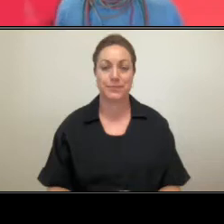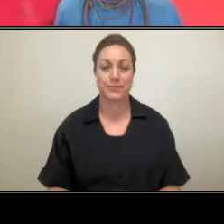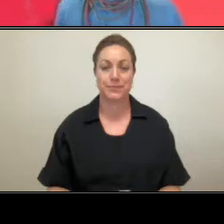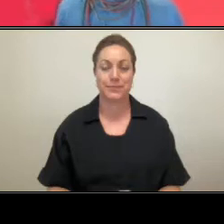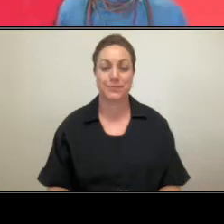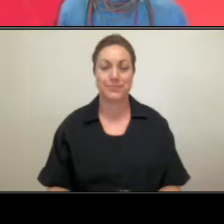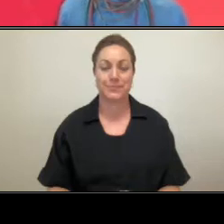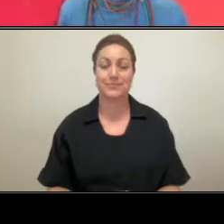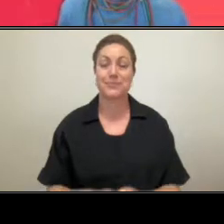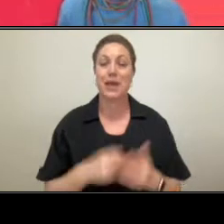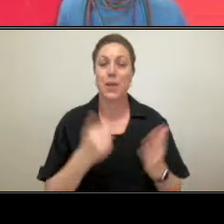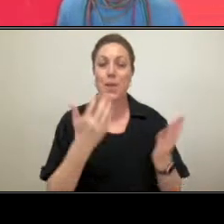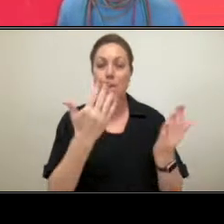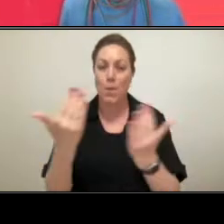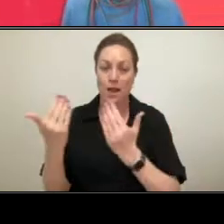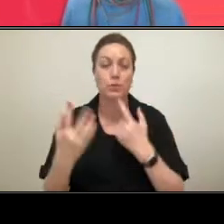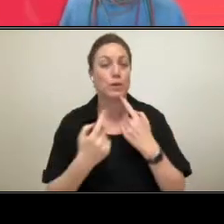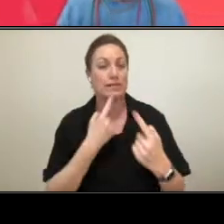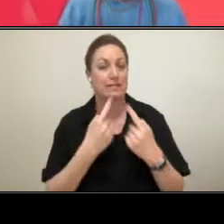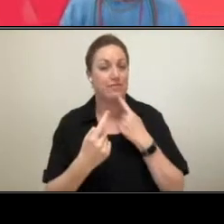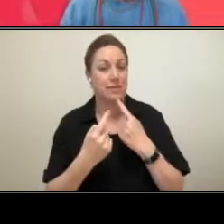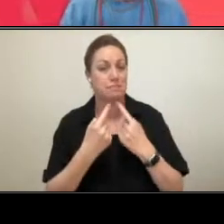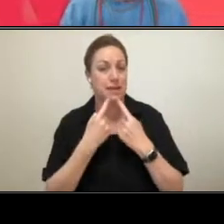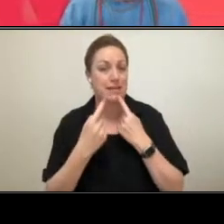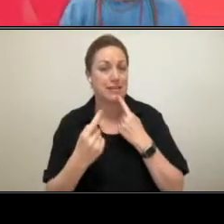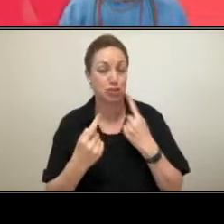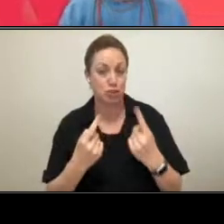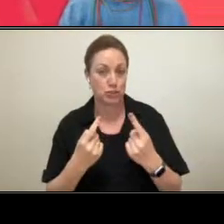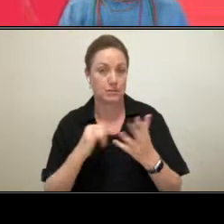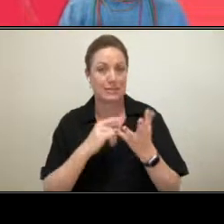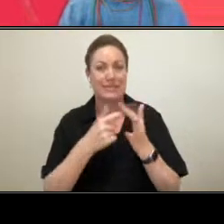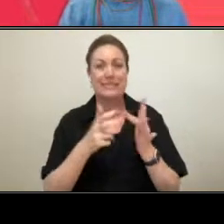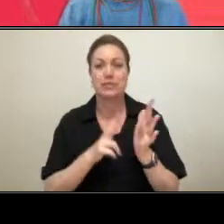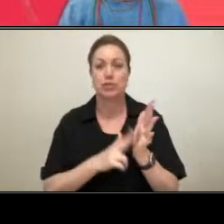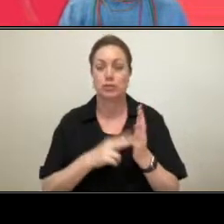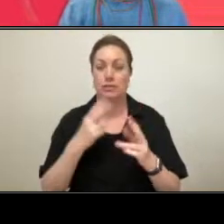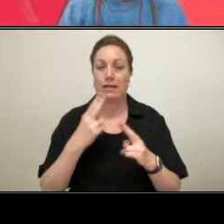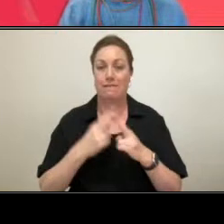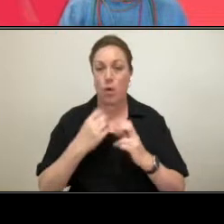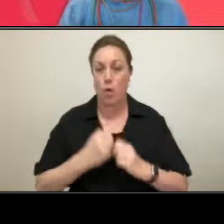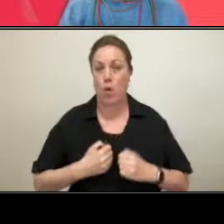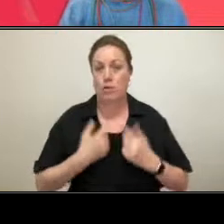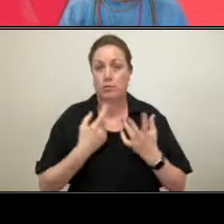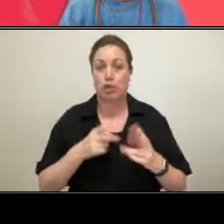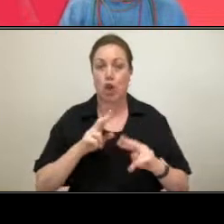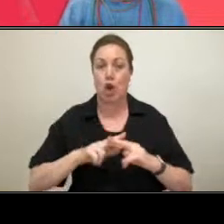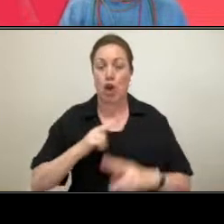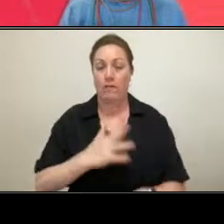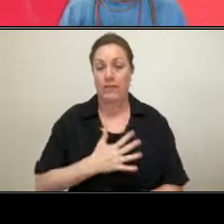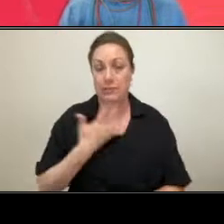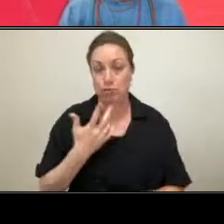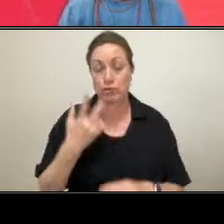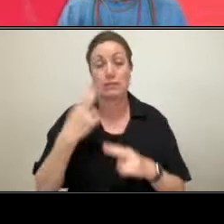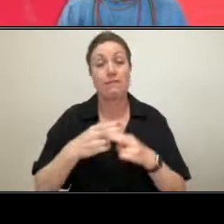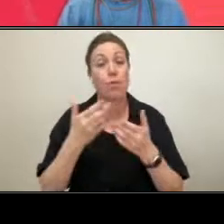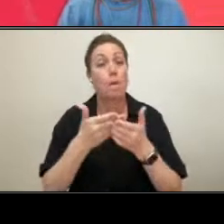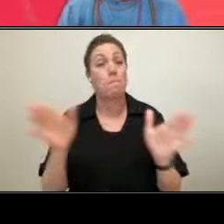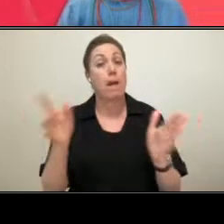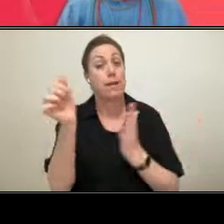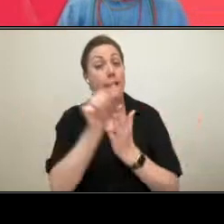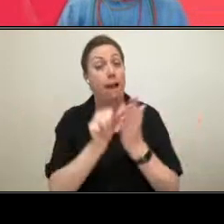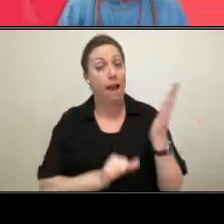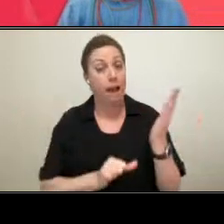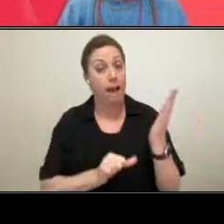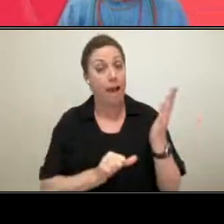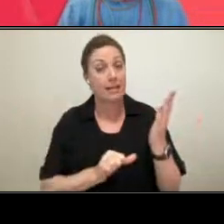Welcome to the information session for the expression of interest for public art on the Sydney Metro Western Sydney Airport line.